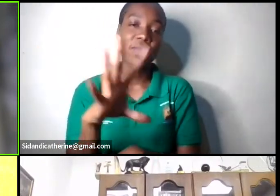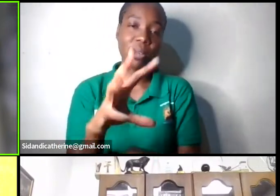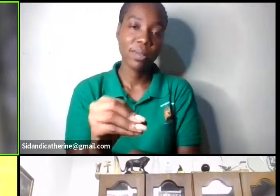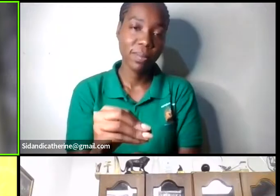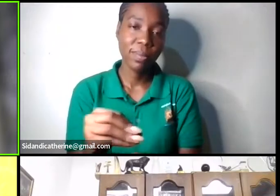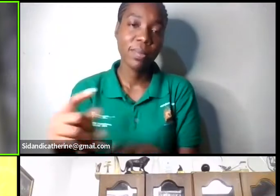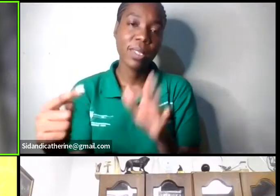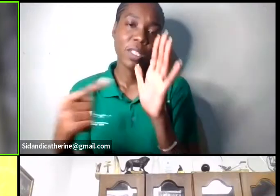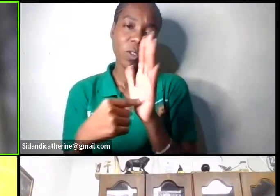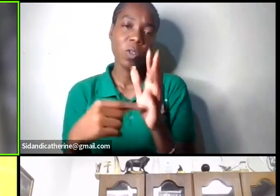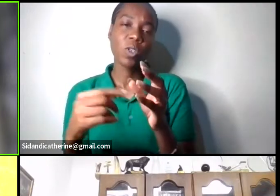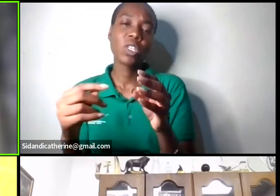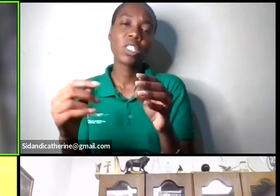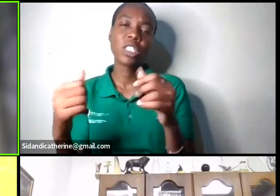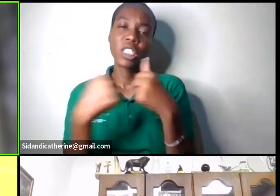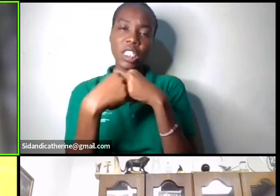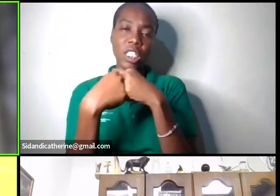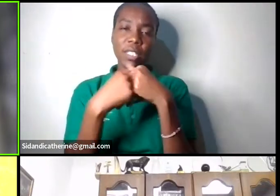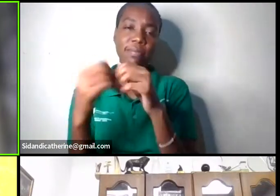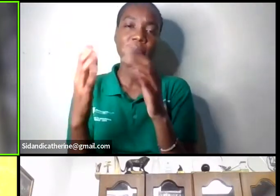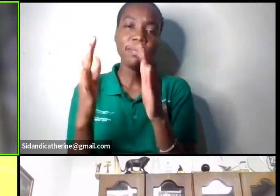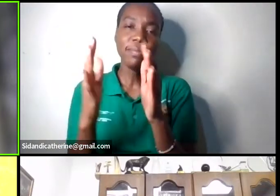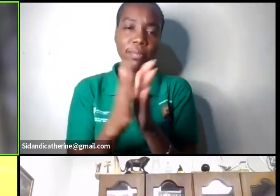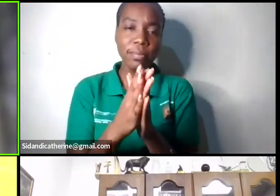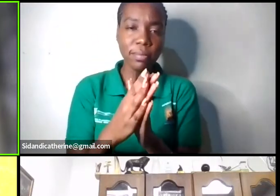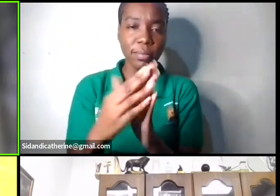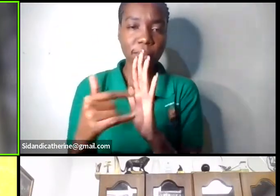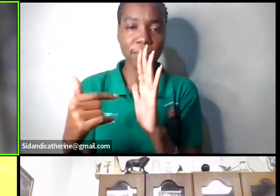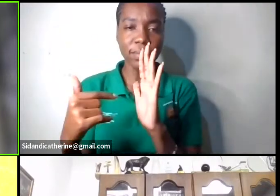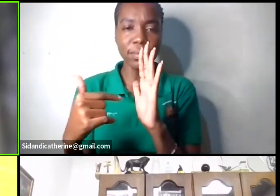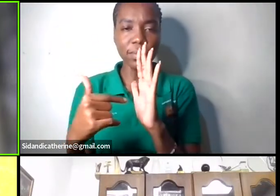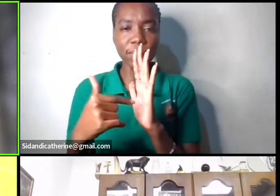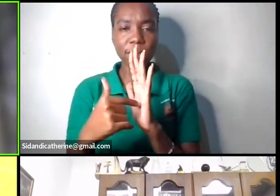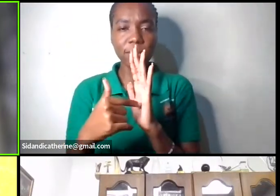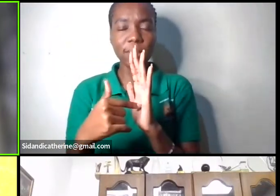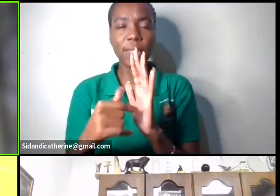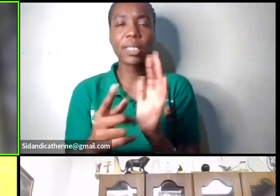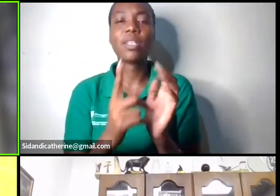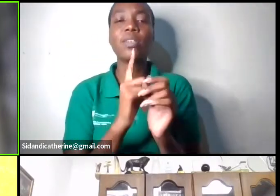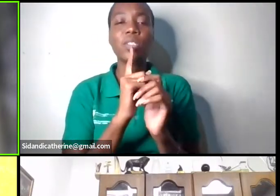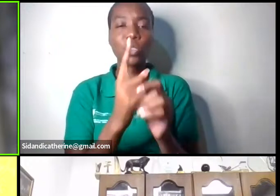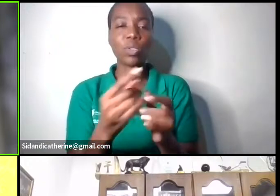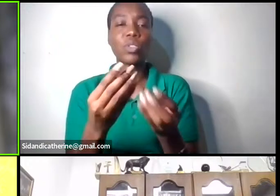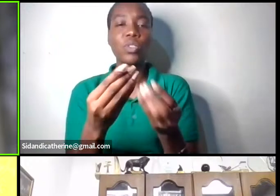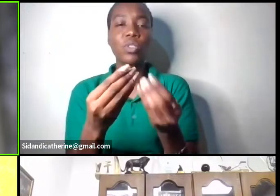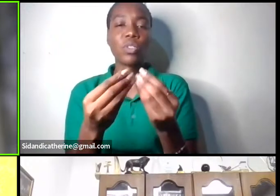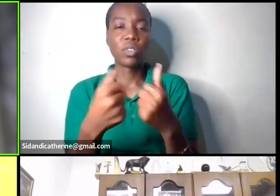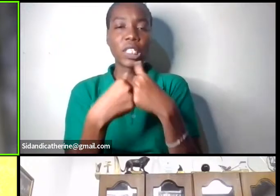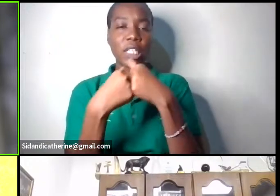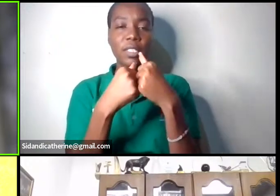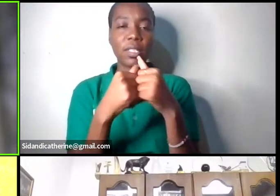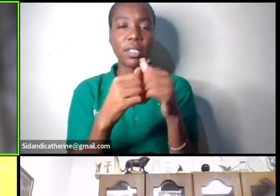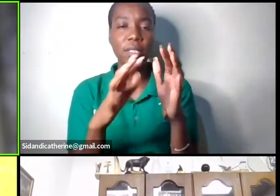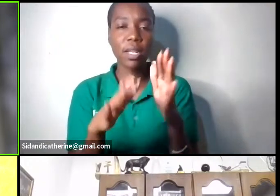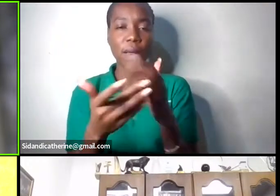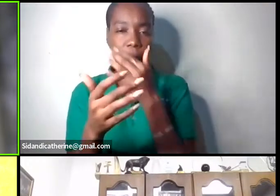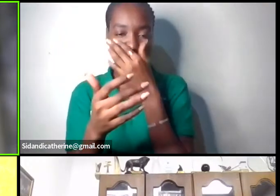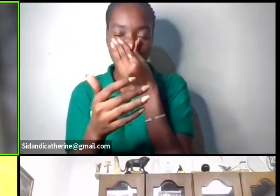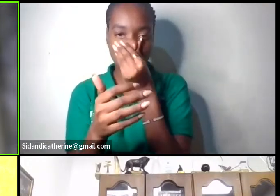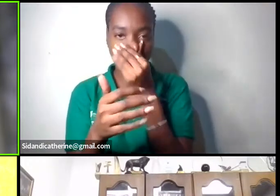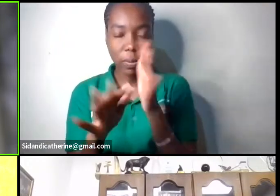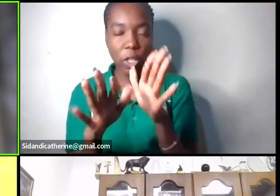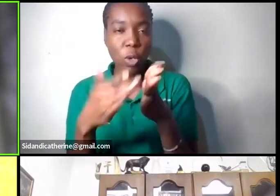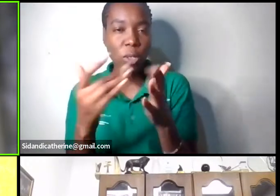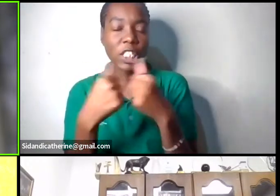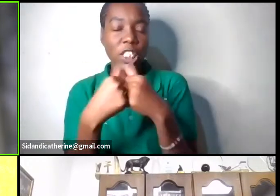challenges and seize emerging opportunities? How can we address the challenges and or rather, what are the